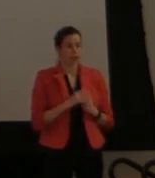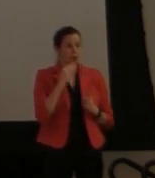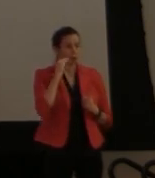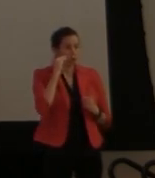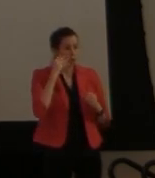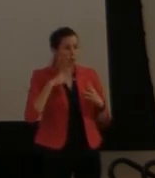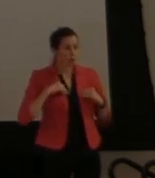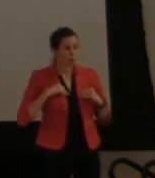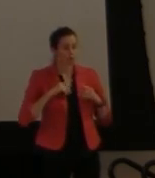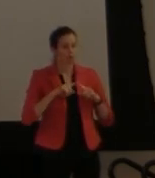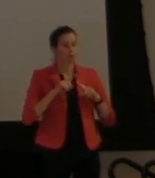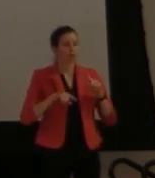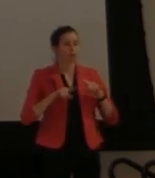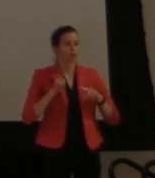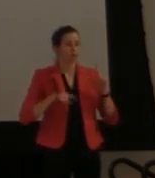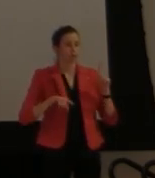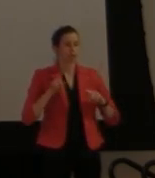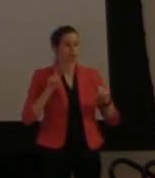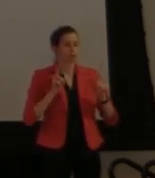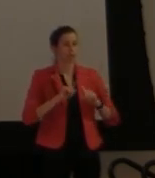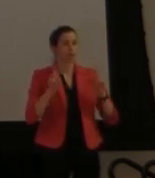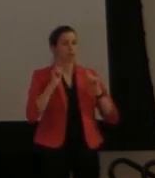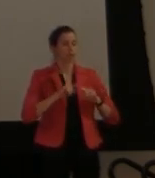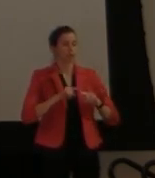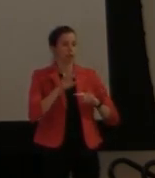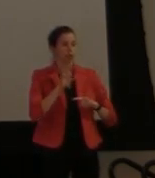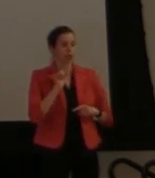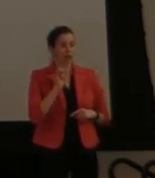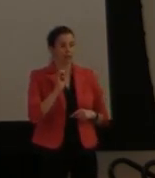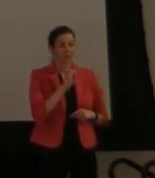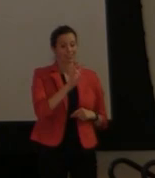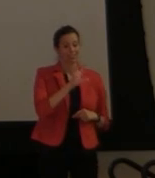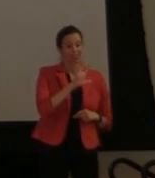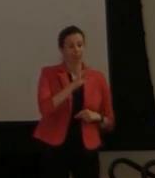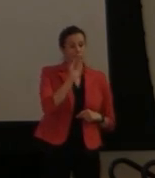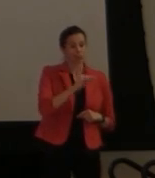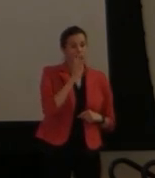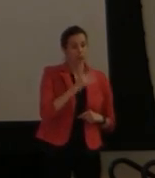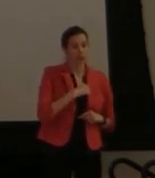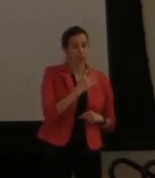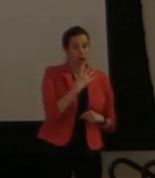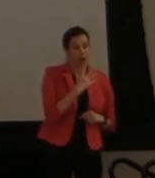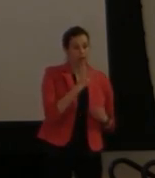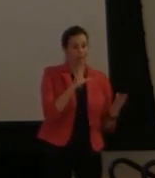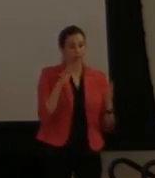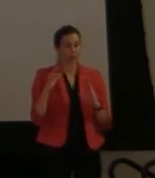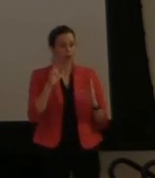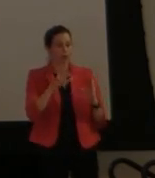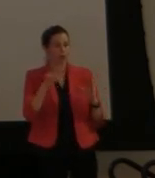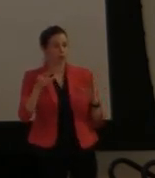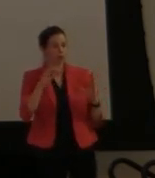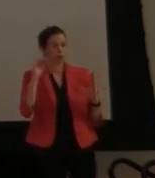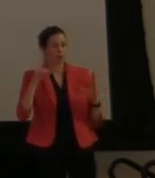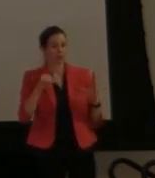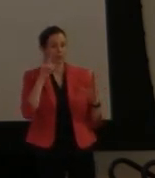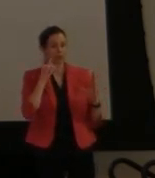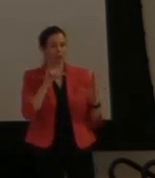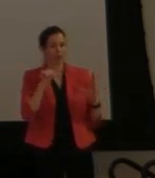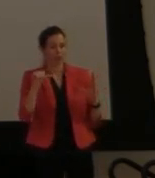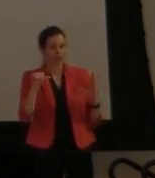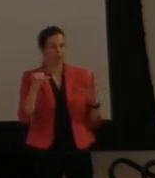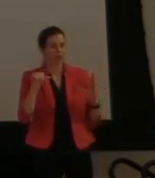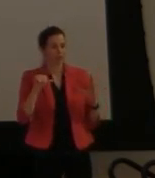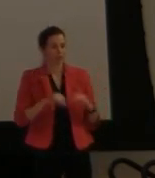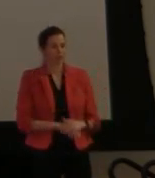Homeownership also varies greatly here by race, 75% for whites compared to 33% for African